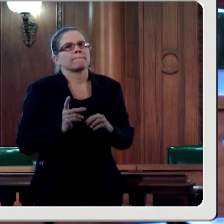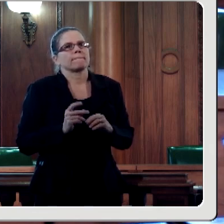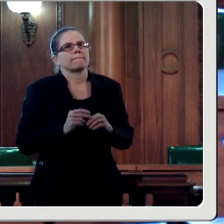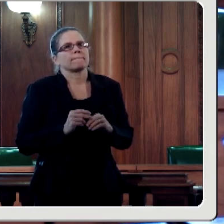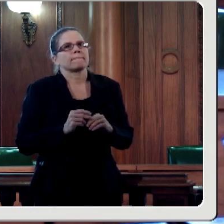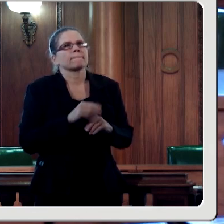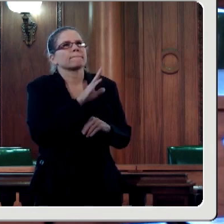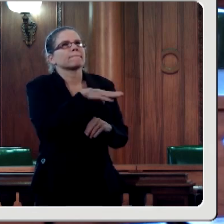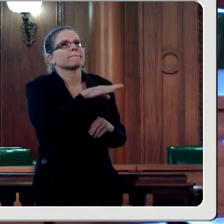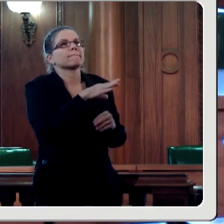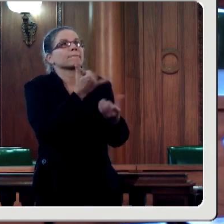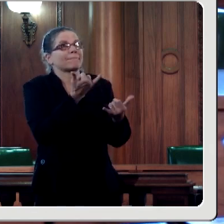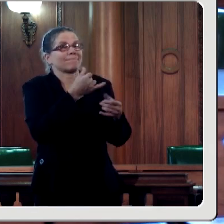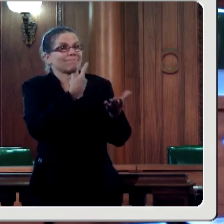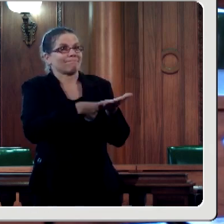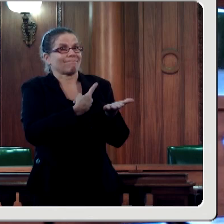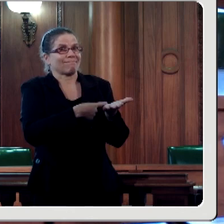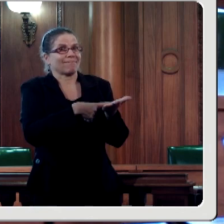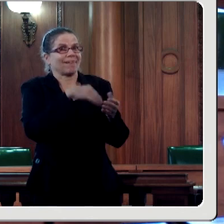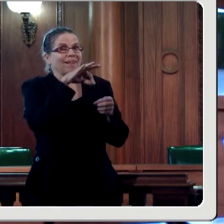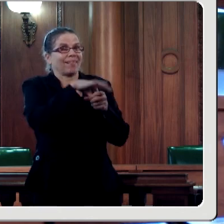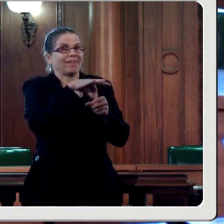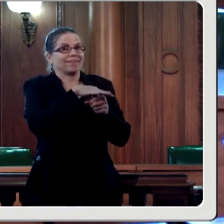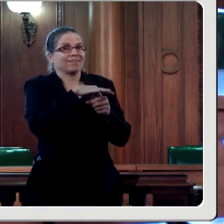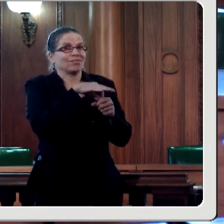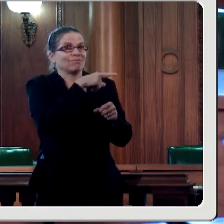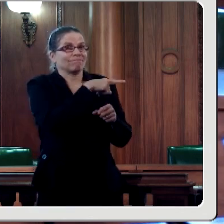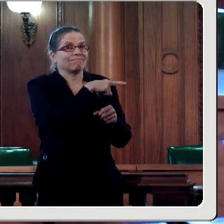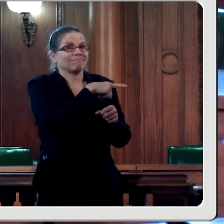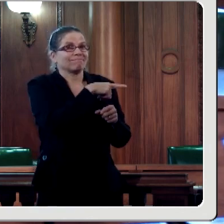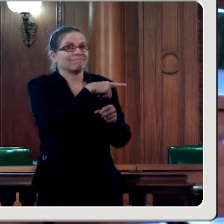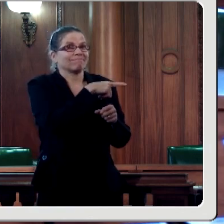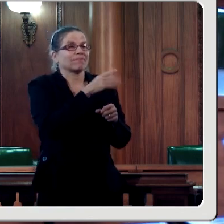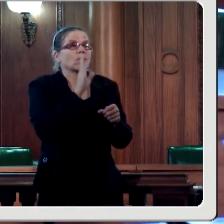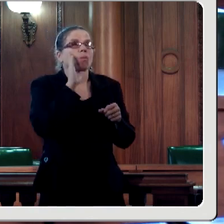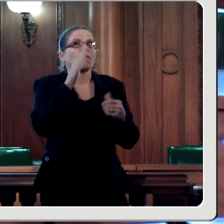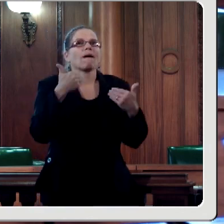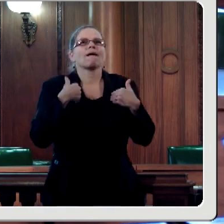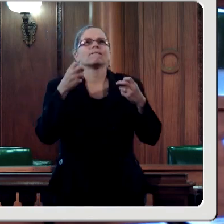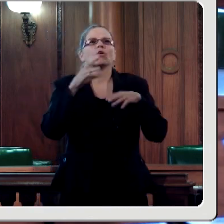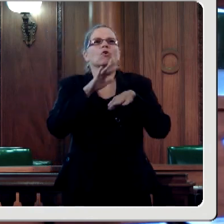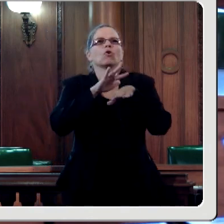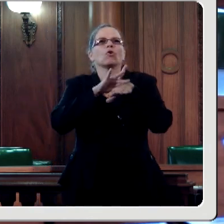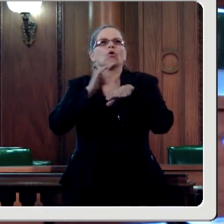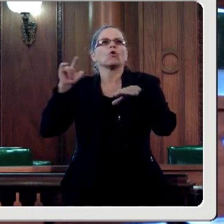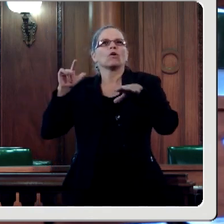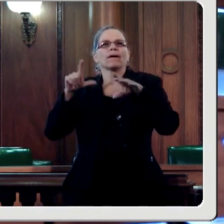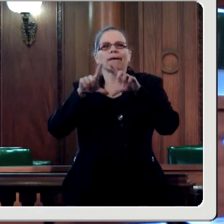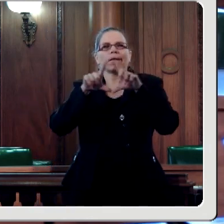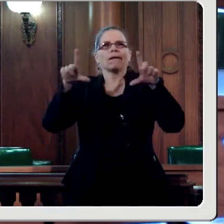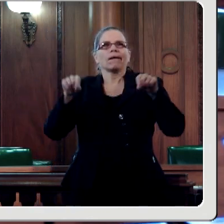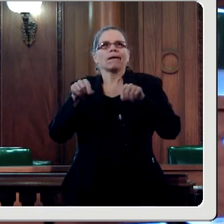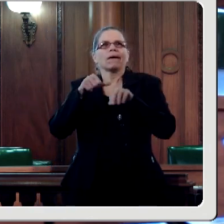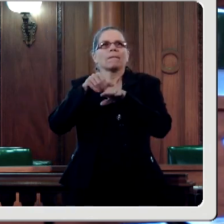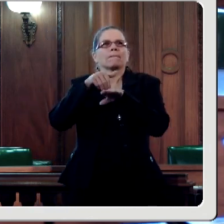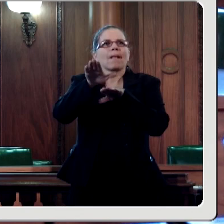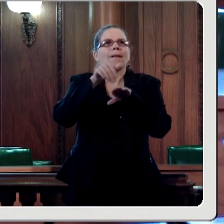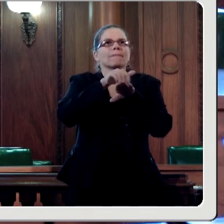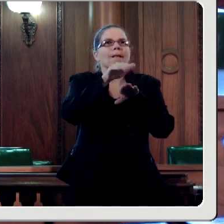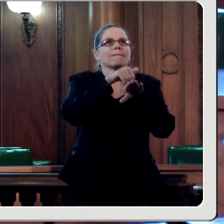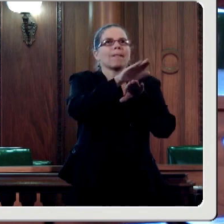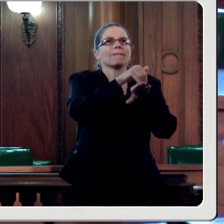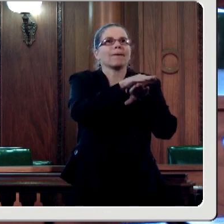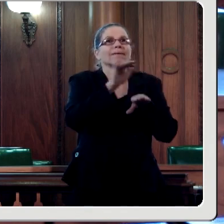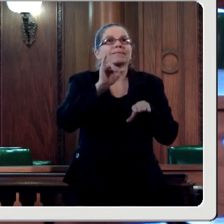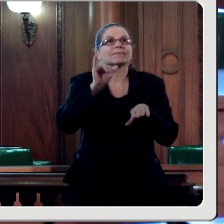Yeah. you guys are going to prepare for it and to try to avoid crowds and long lines like they had in Georgia? My election commissioner